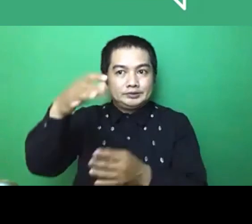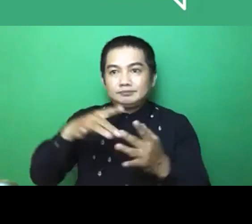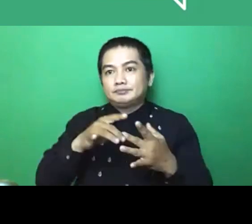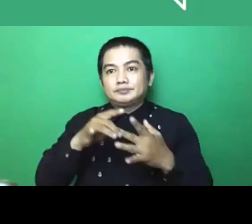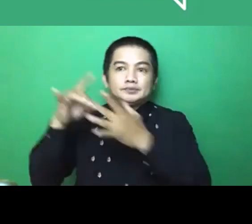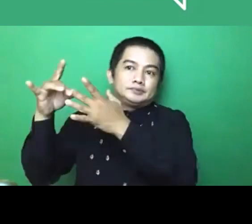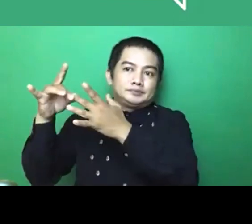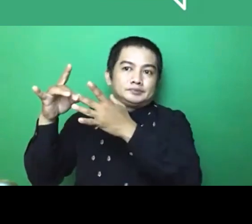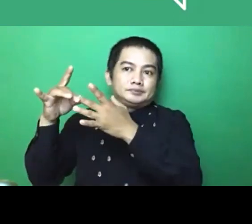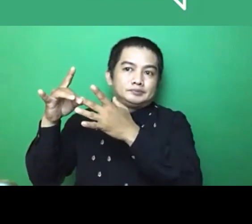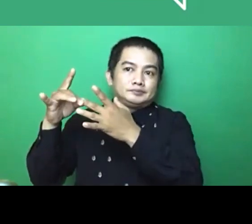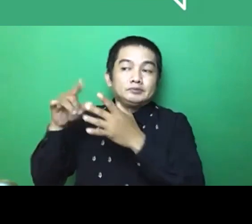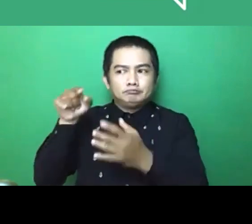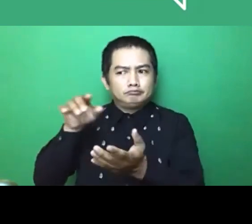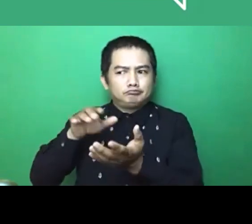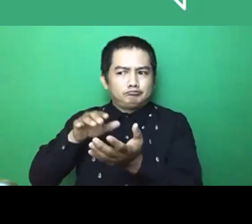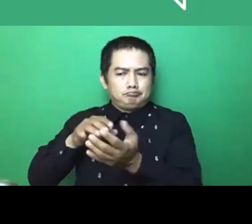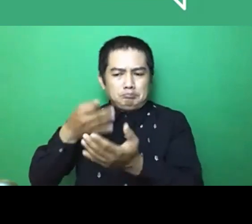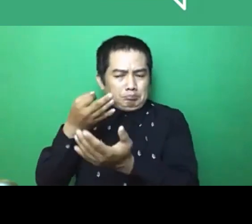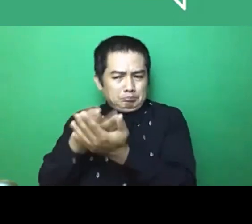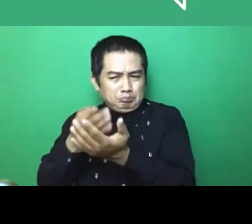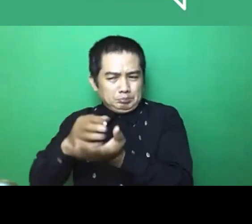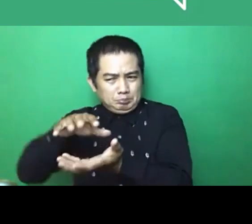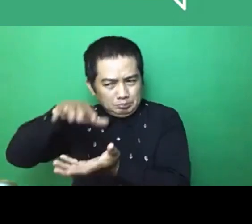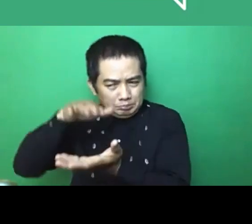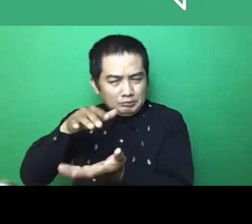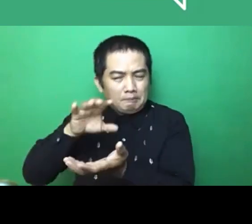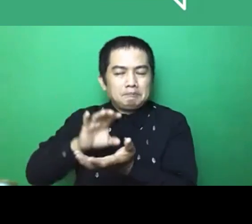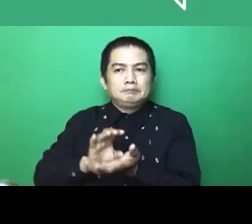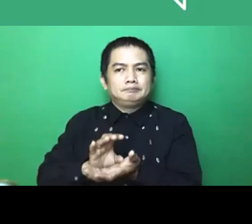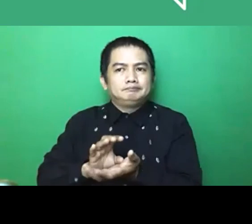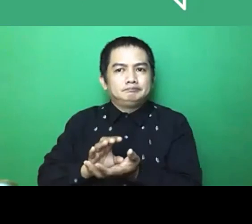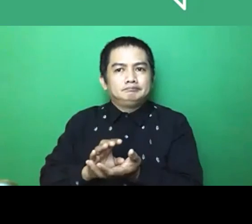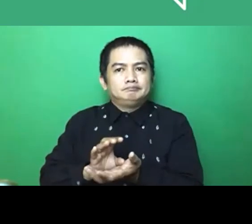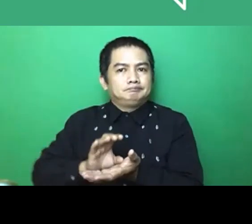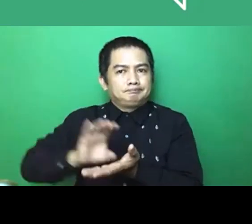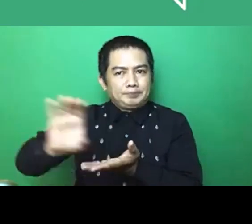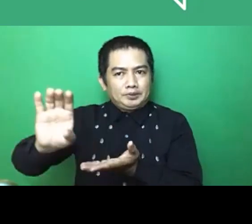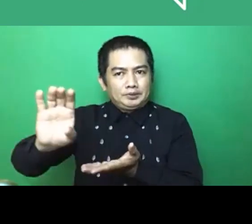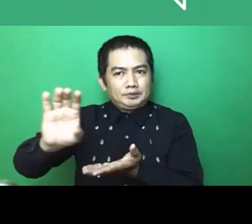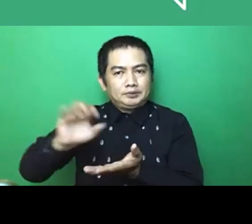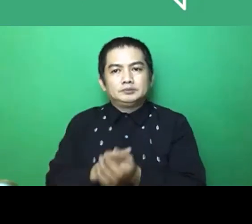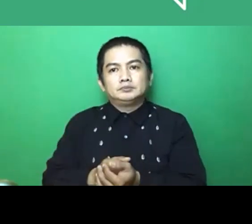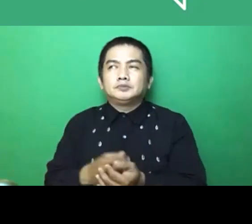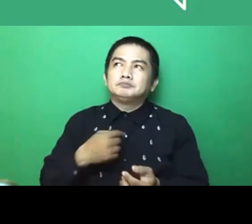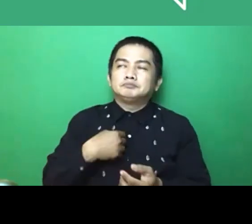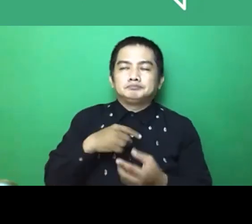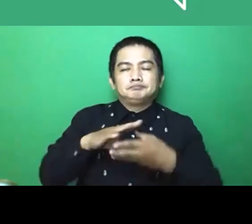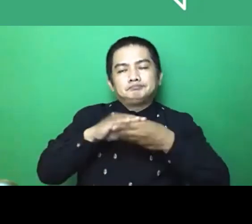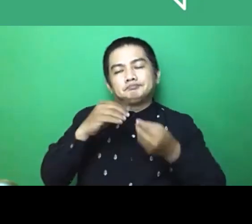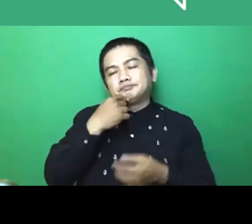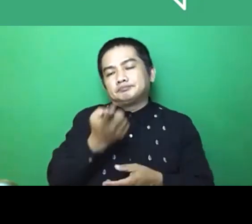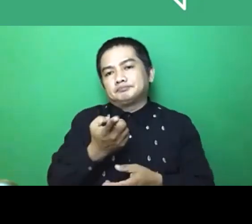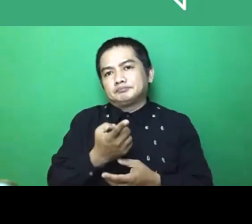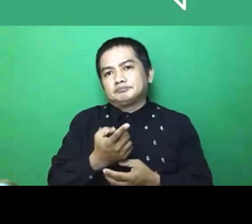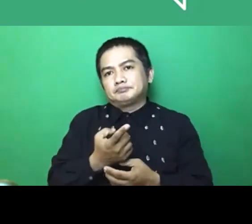seeing these costs lots of money, like lots and lots of money? Okay, so I would say that they're not